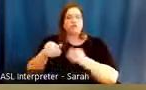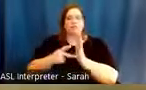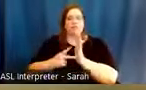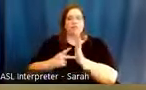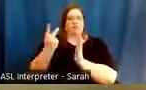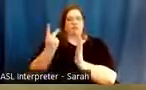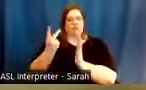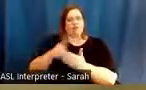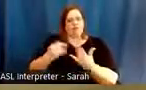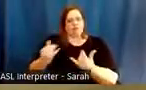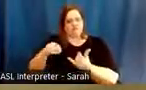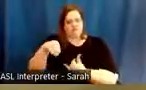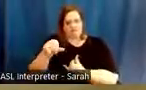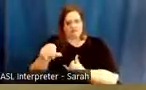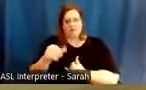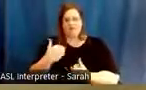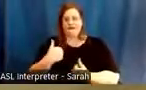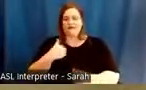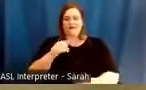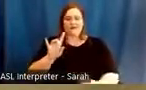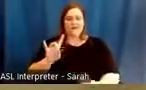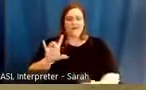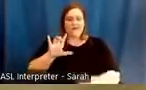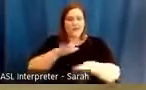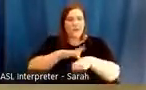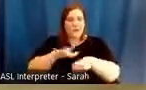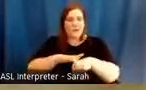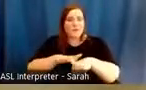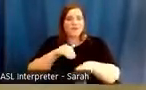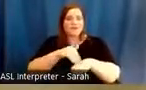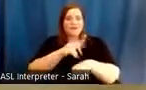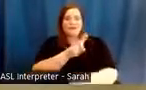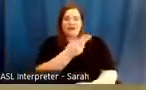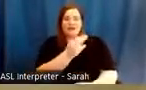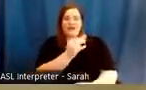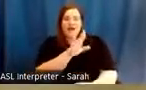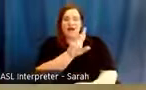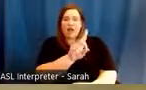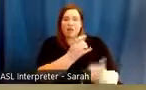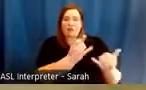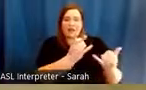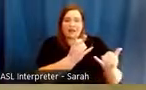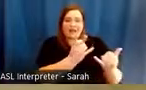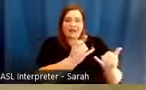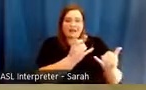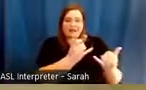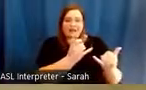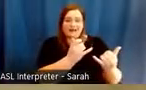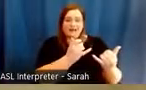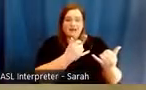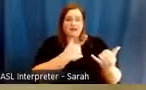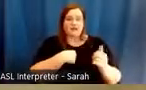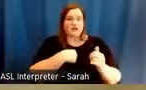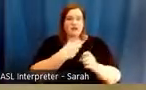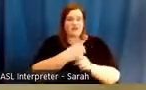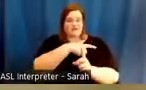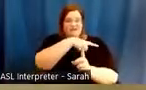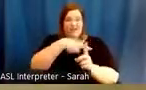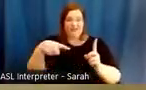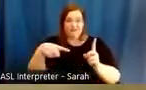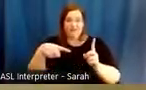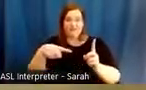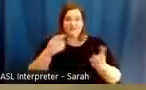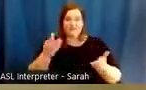have like 800 openings at Howard right now. I'm getting half of the services that my